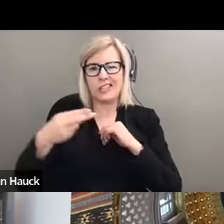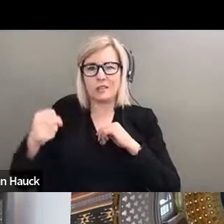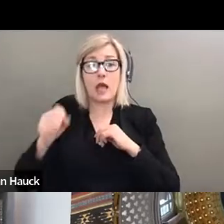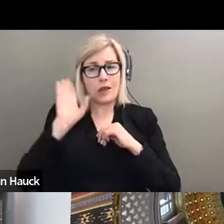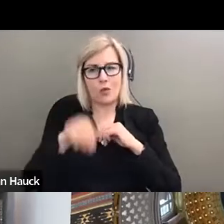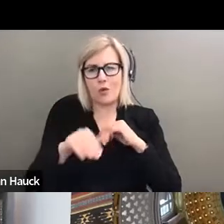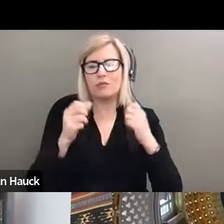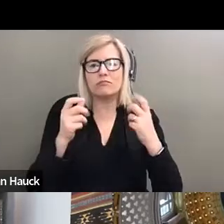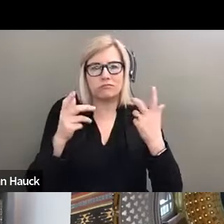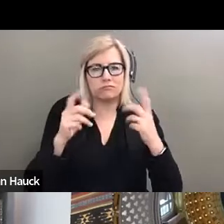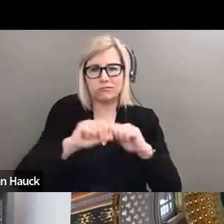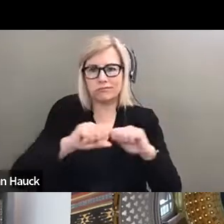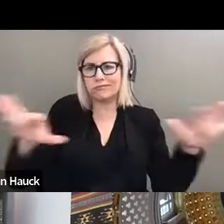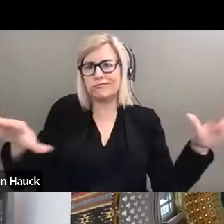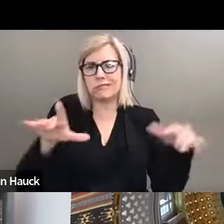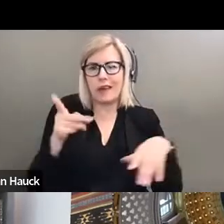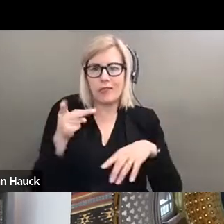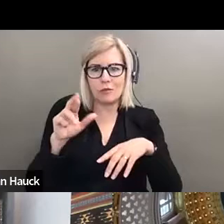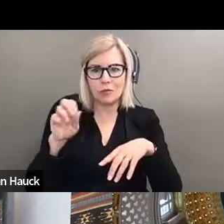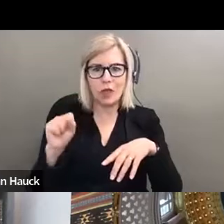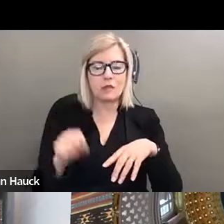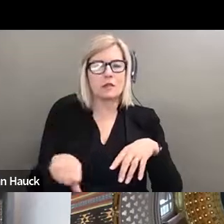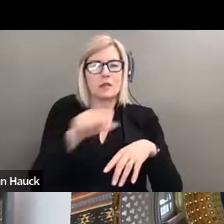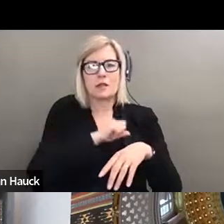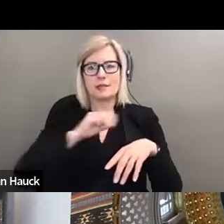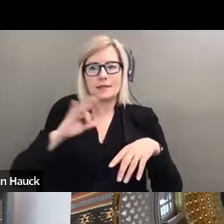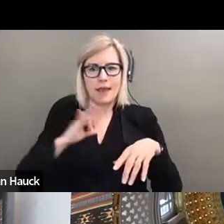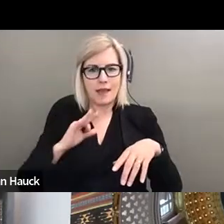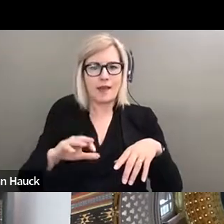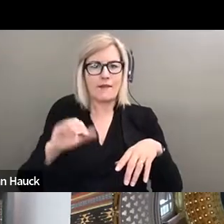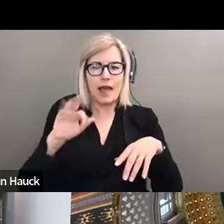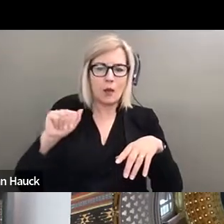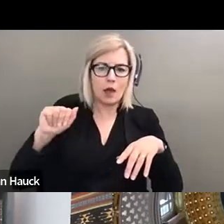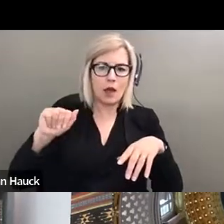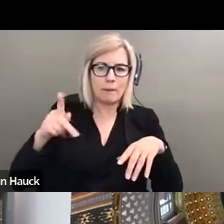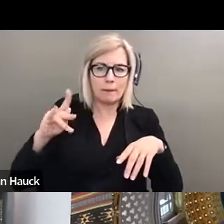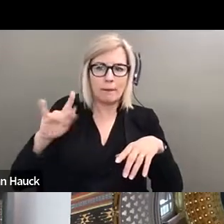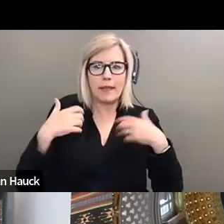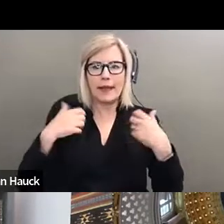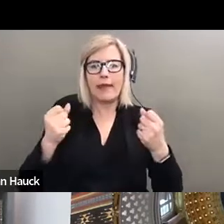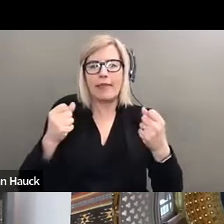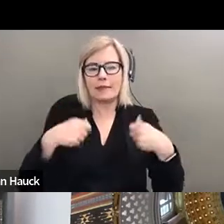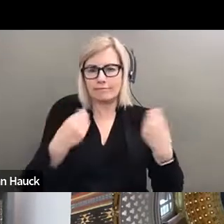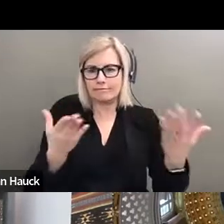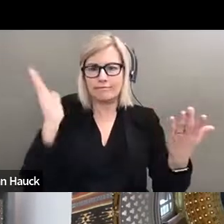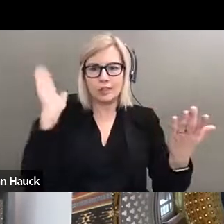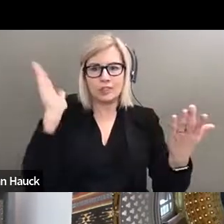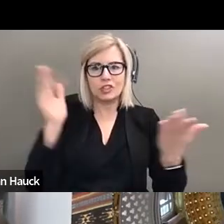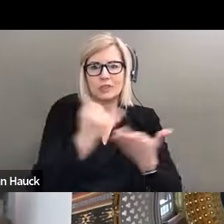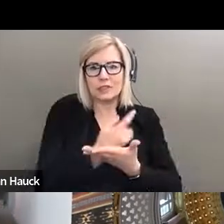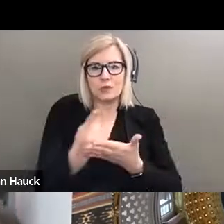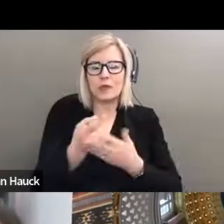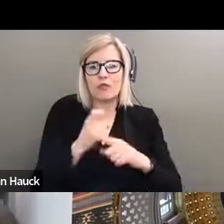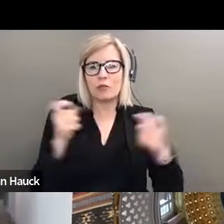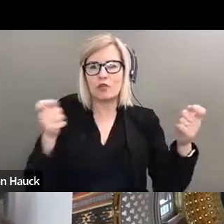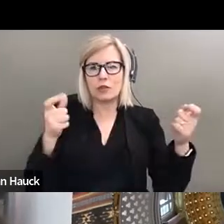about this. I know all of the staff from Department of Human Services and Iowa Public Health had a presentation this week from Director